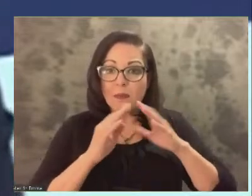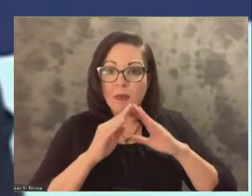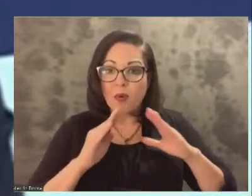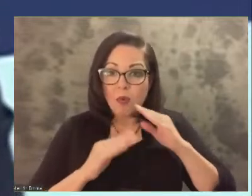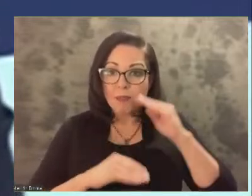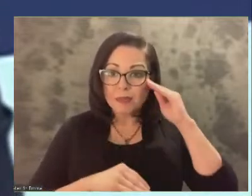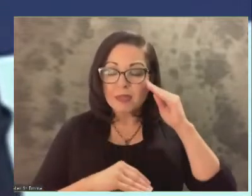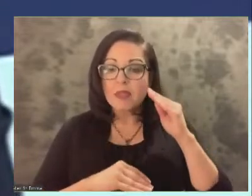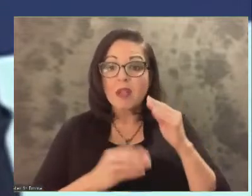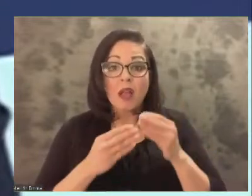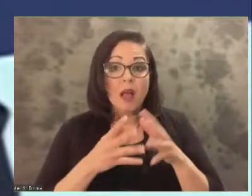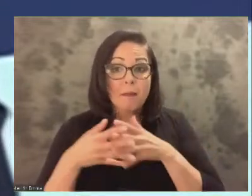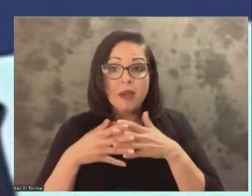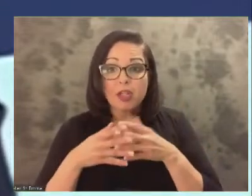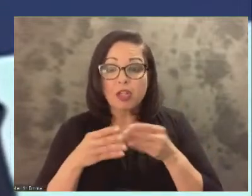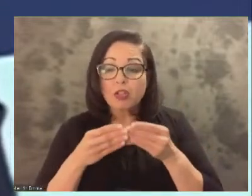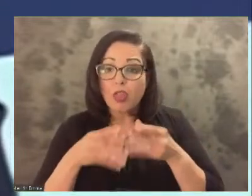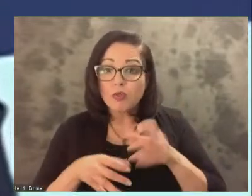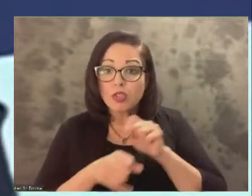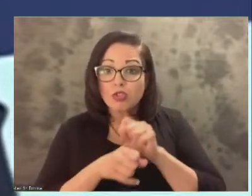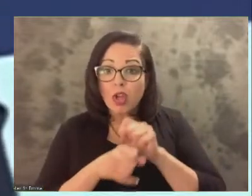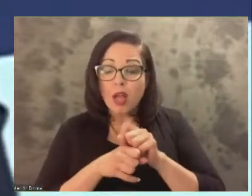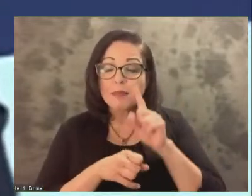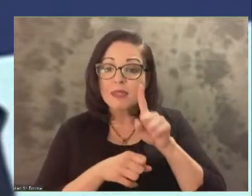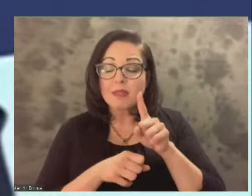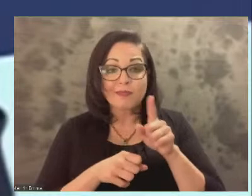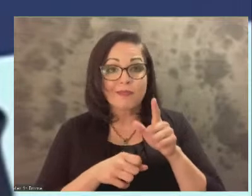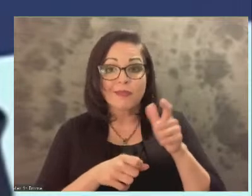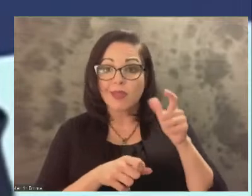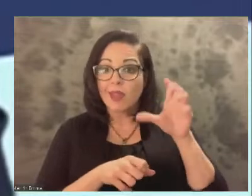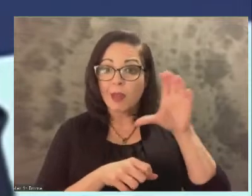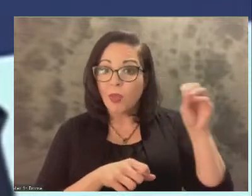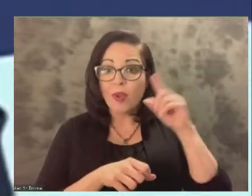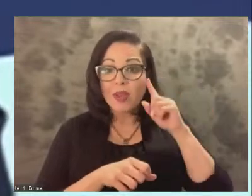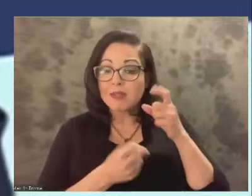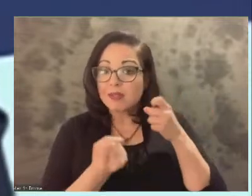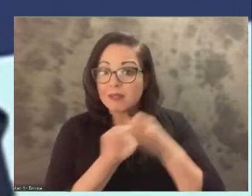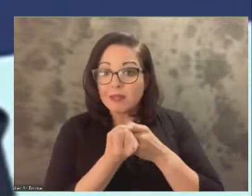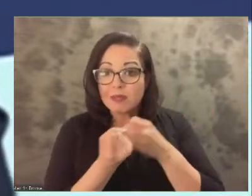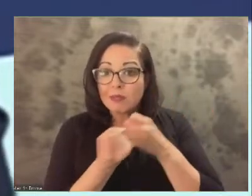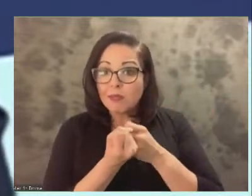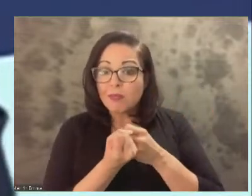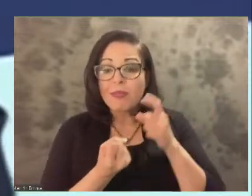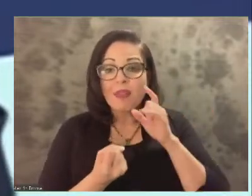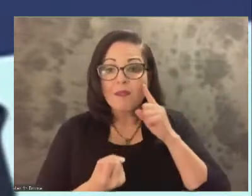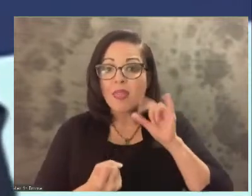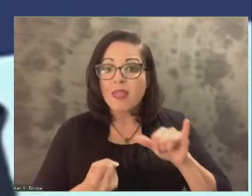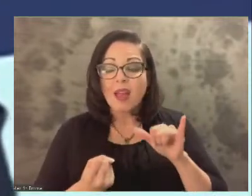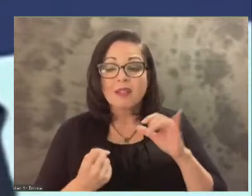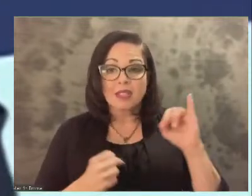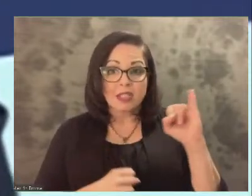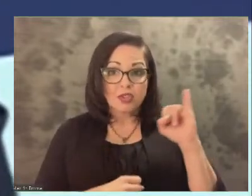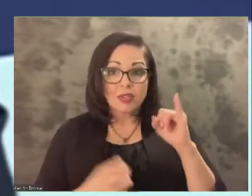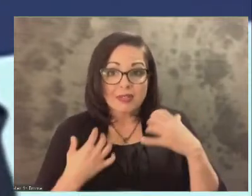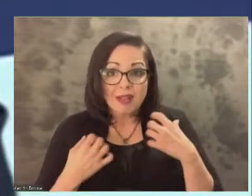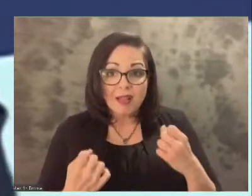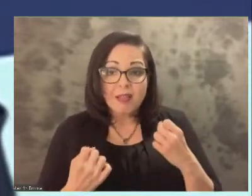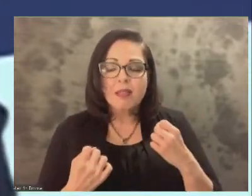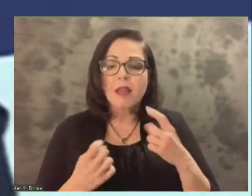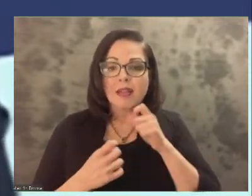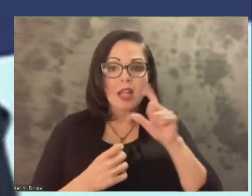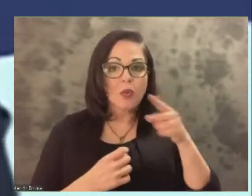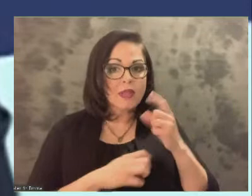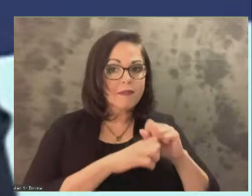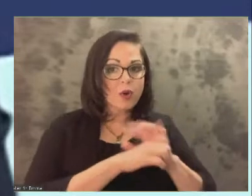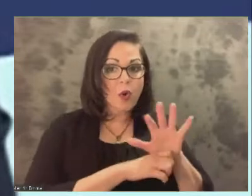Americans losing their jobs lost employer-sponsored health insurance just when they needed it the most, not only for COVID-19 care,